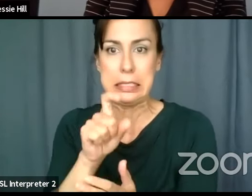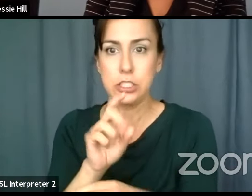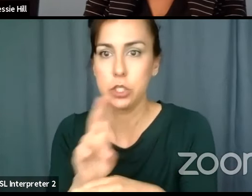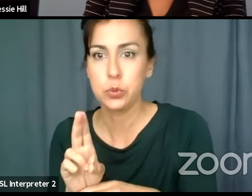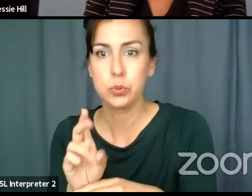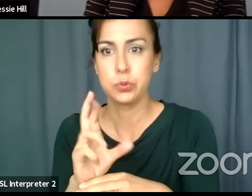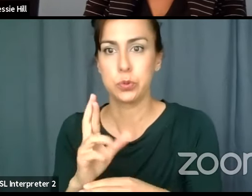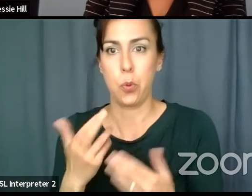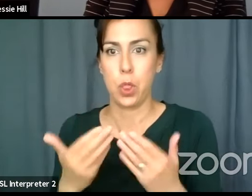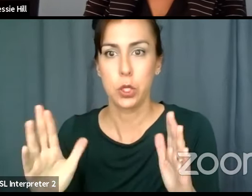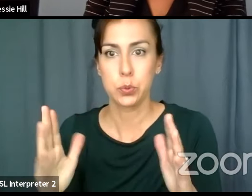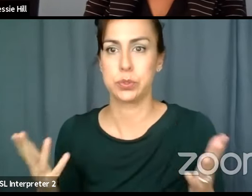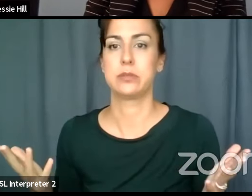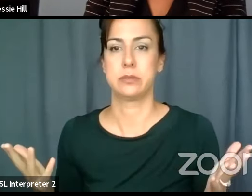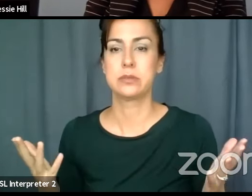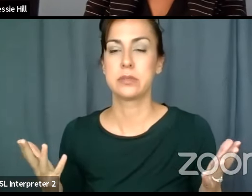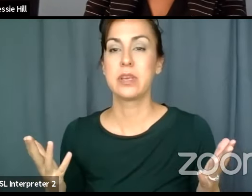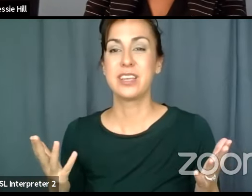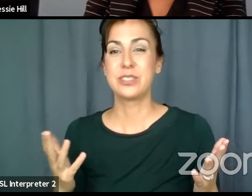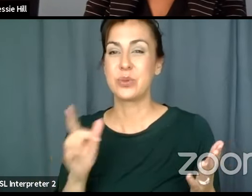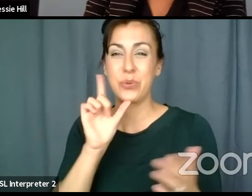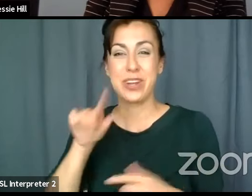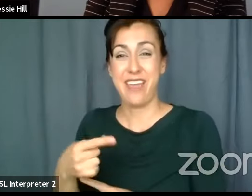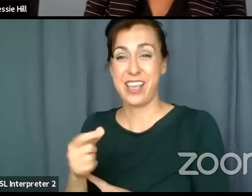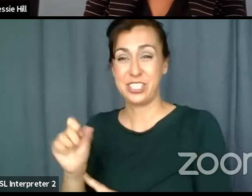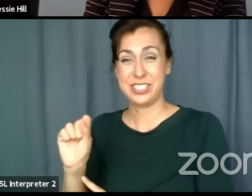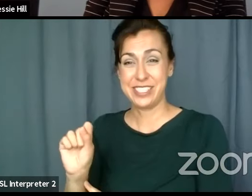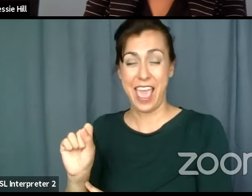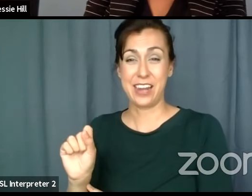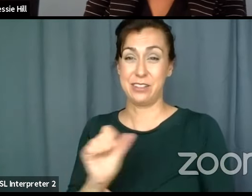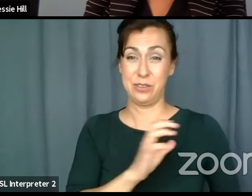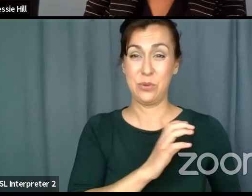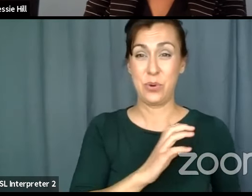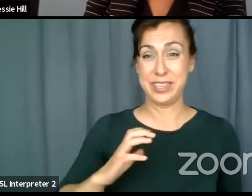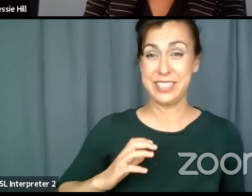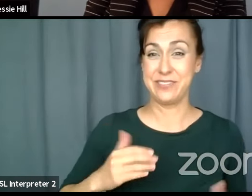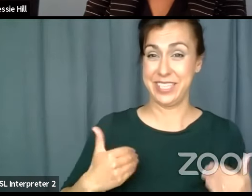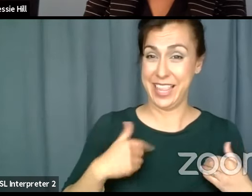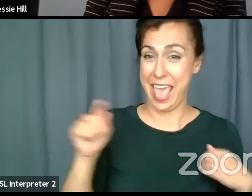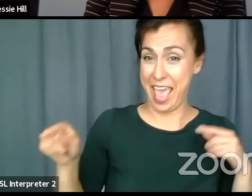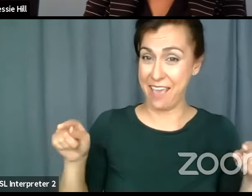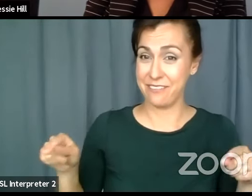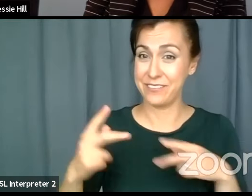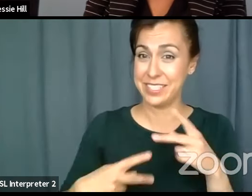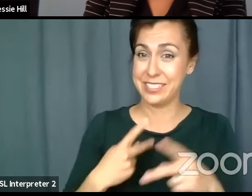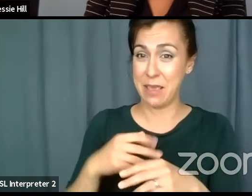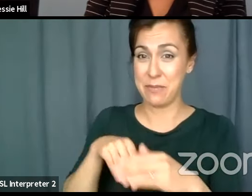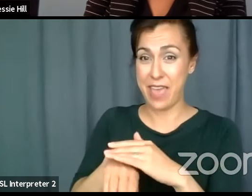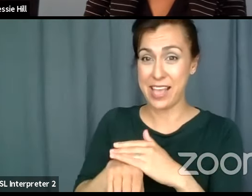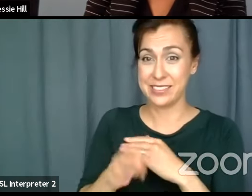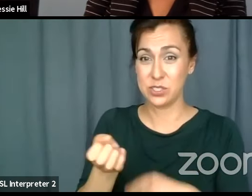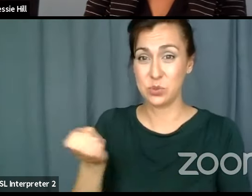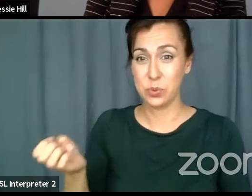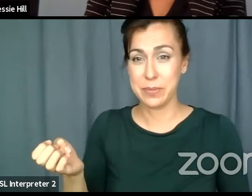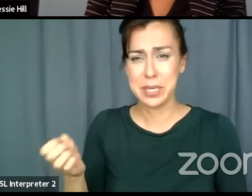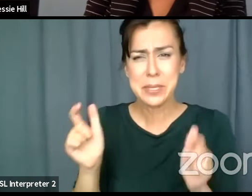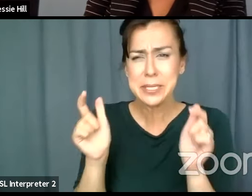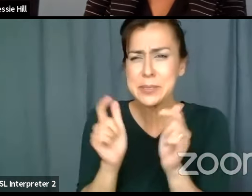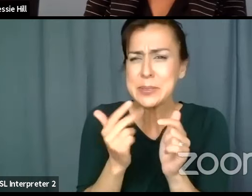also see, it's not just cities like Seattle and Cleveland that have this equipment. Small